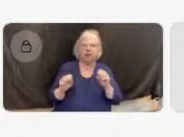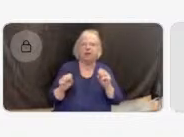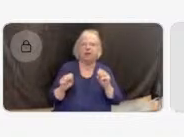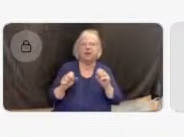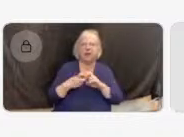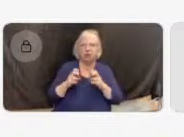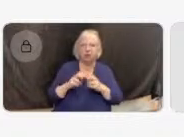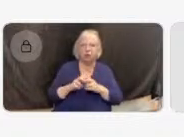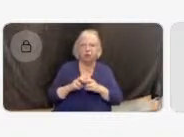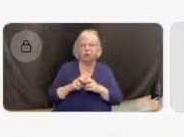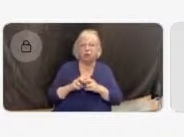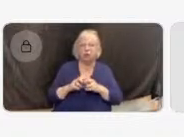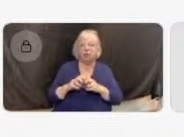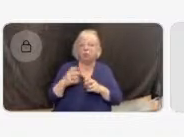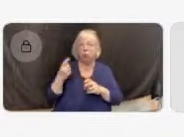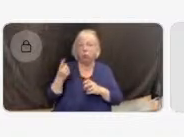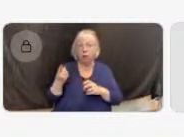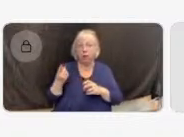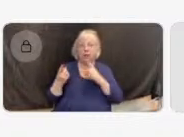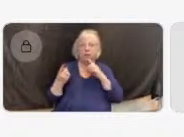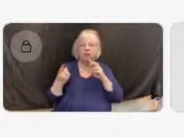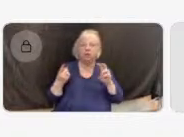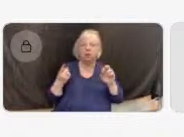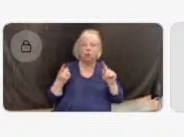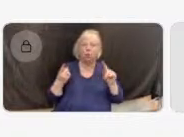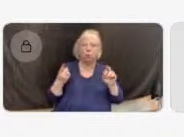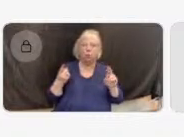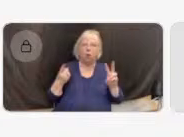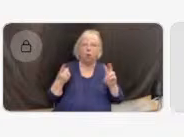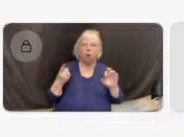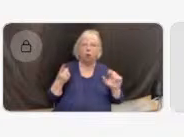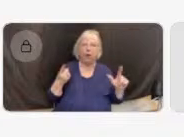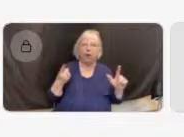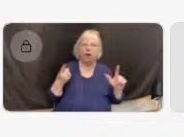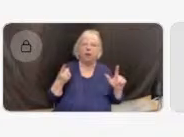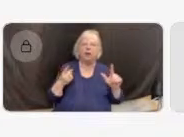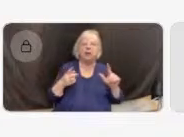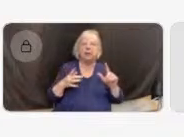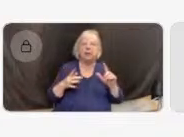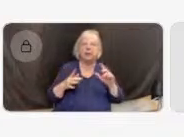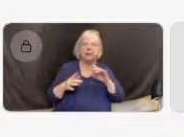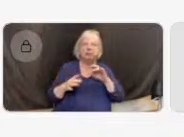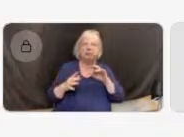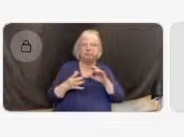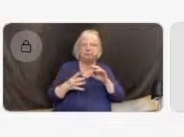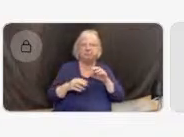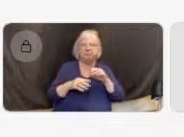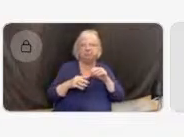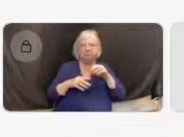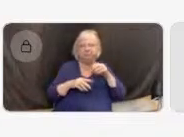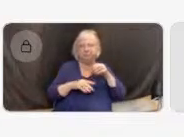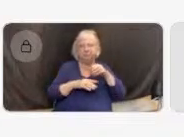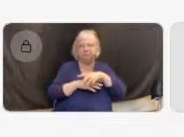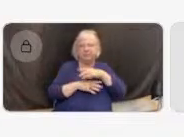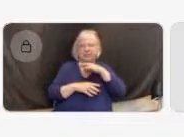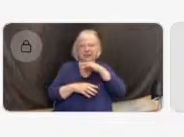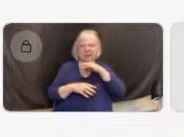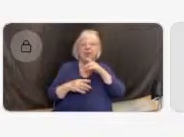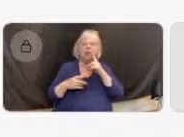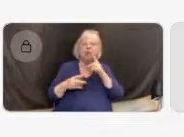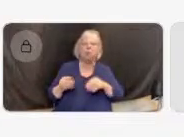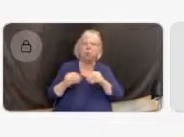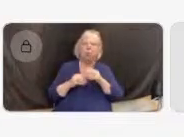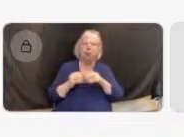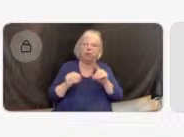issue being the water well distribution and contamination. There are over 20 water well